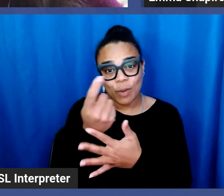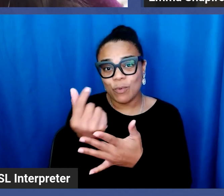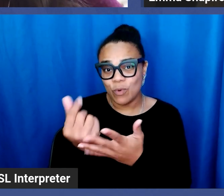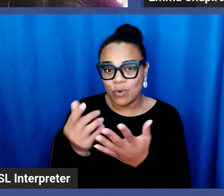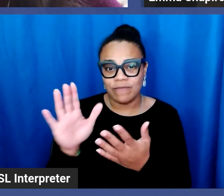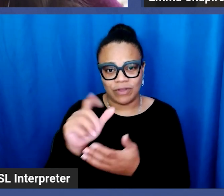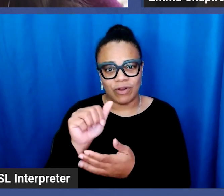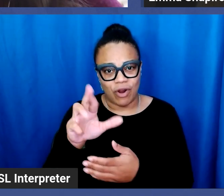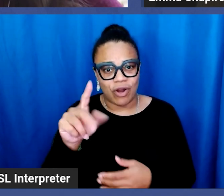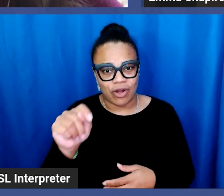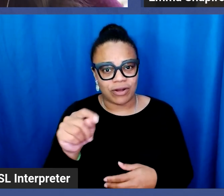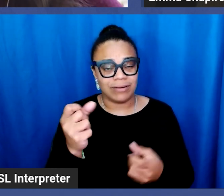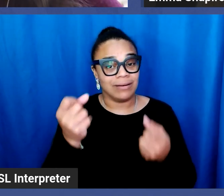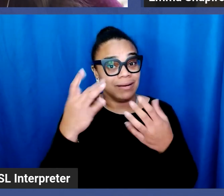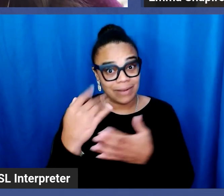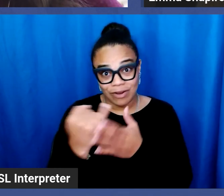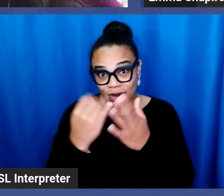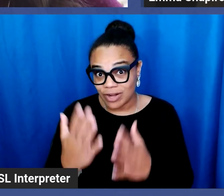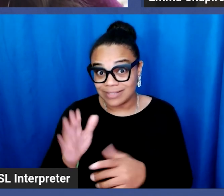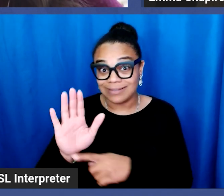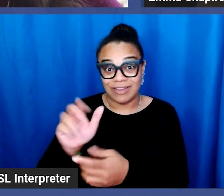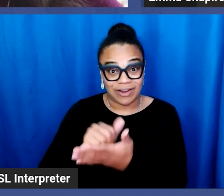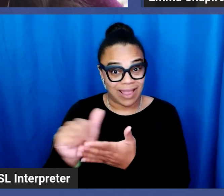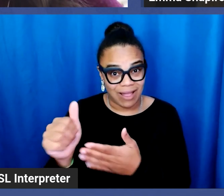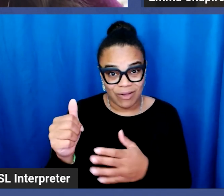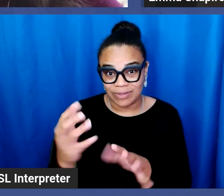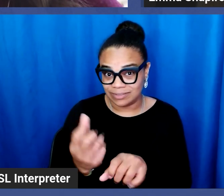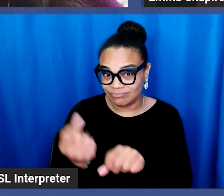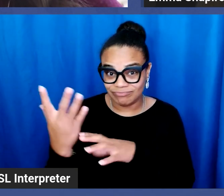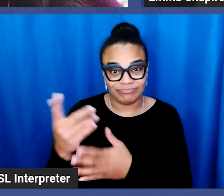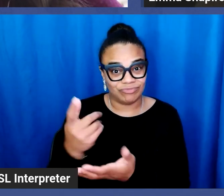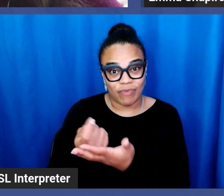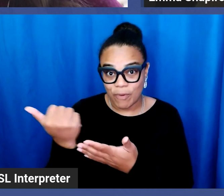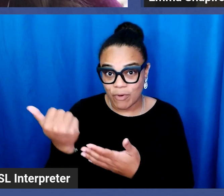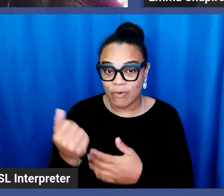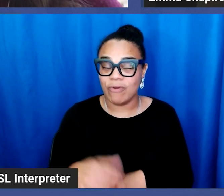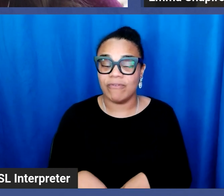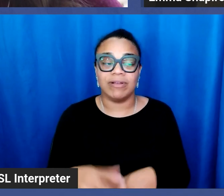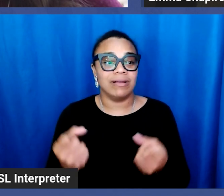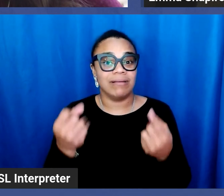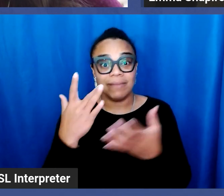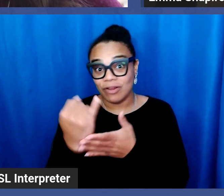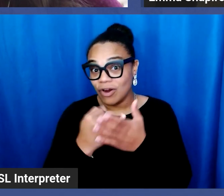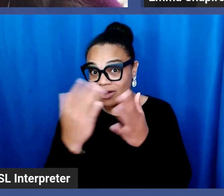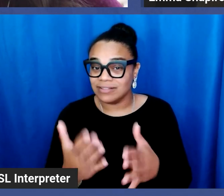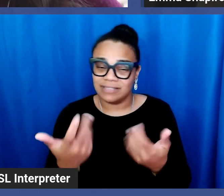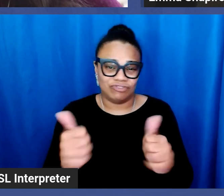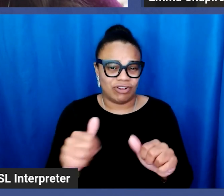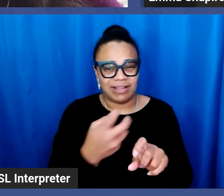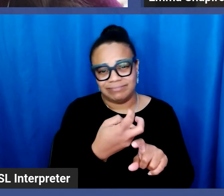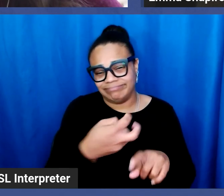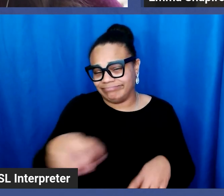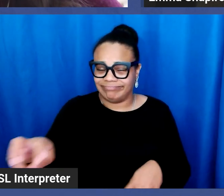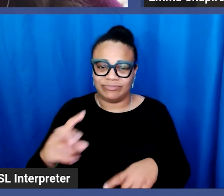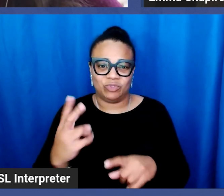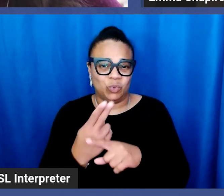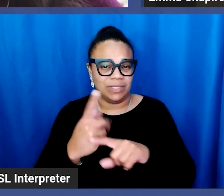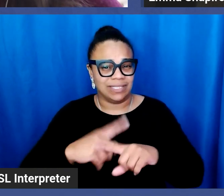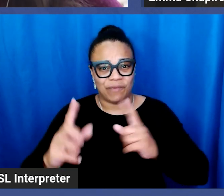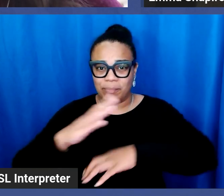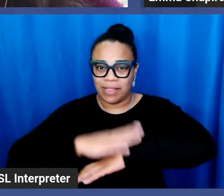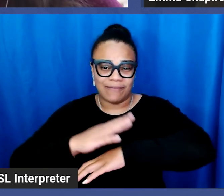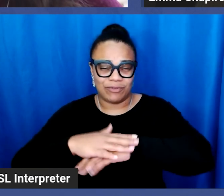artists have had their accounts removed, and a number of artists have tried moving to other platforms just out of sheer frustration.